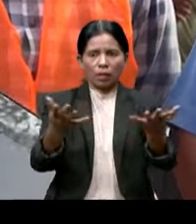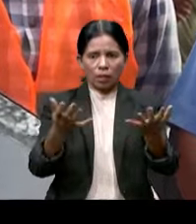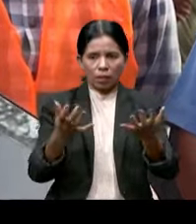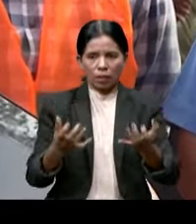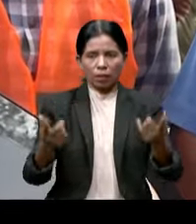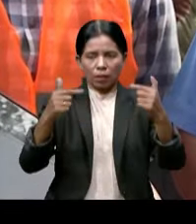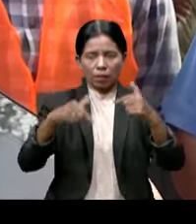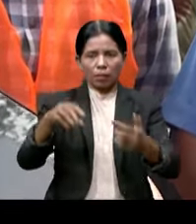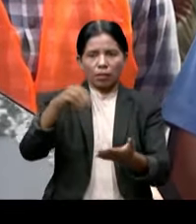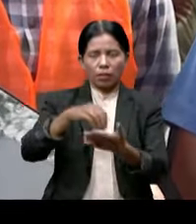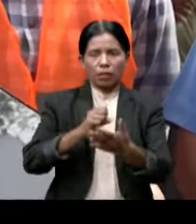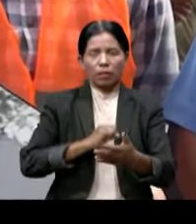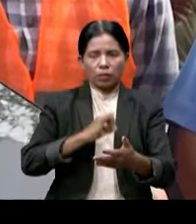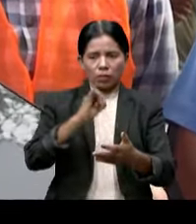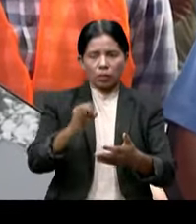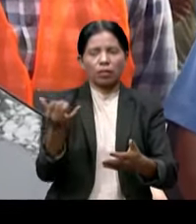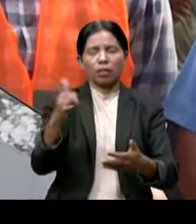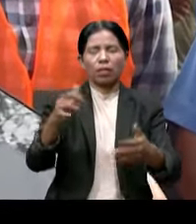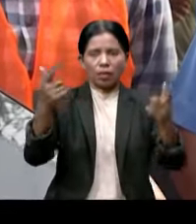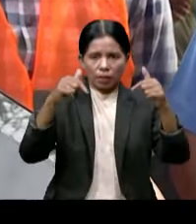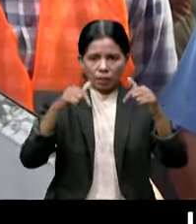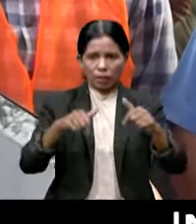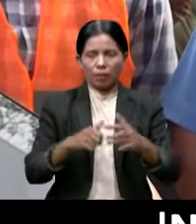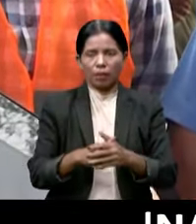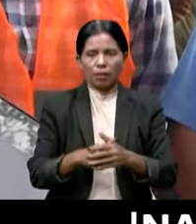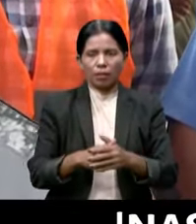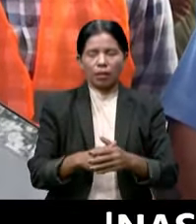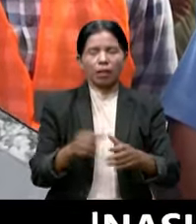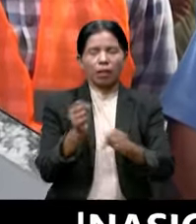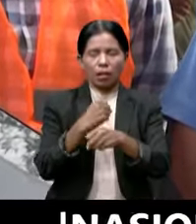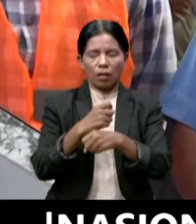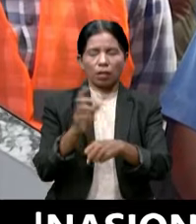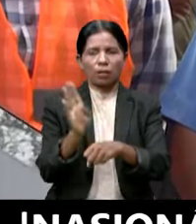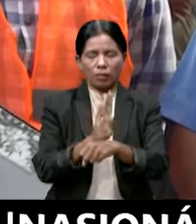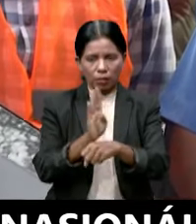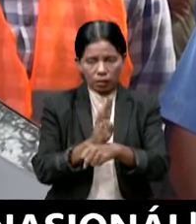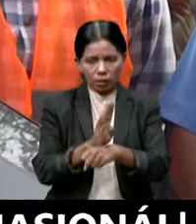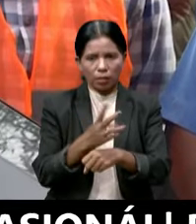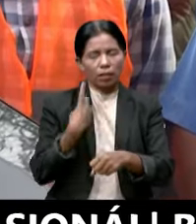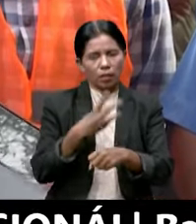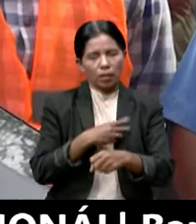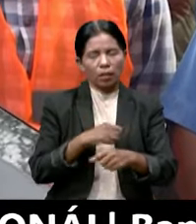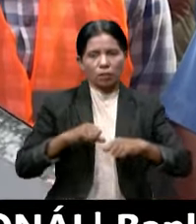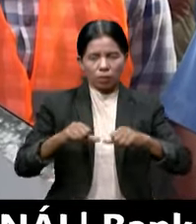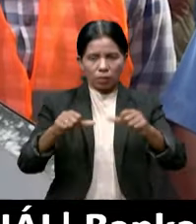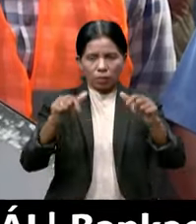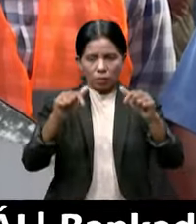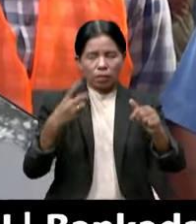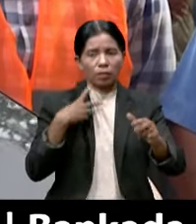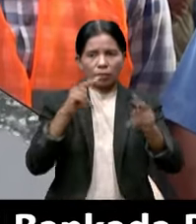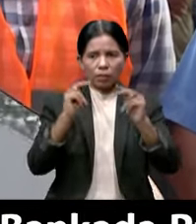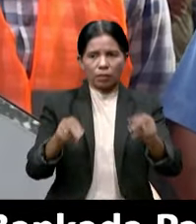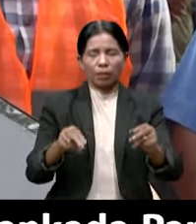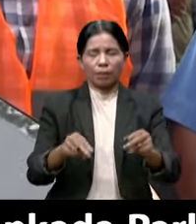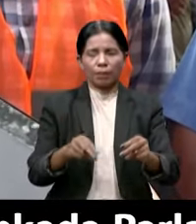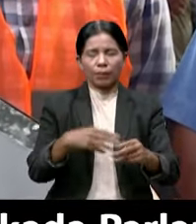mai, investe, ya, suai, supply, base, nya, sira, mai, alo kontratu ne nebe ita lawida ne depois ita mo se precisa alo